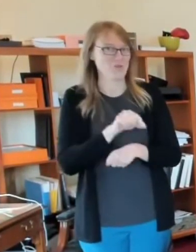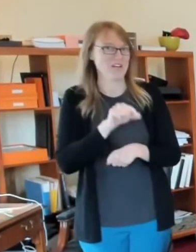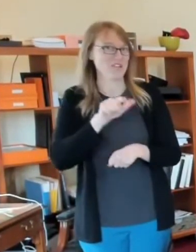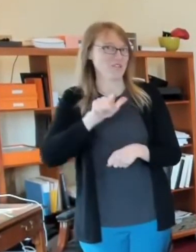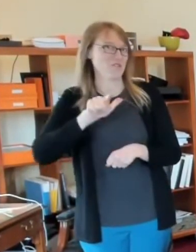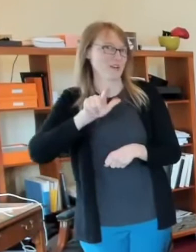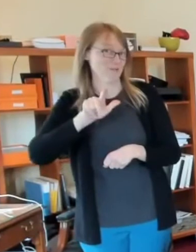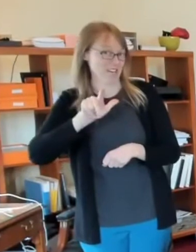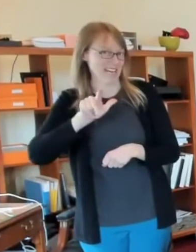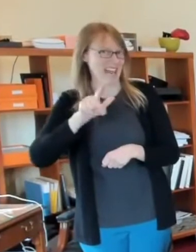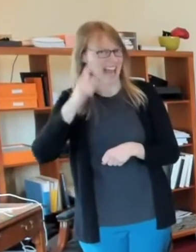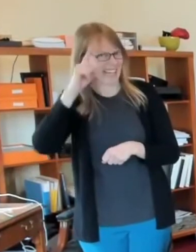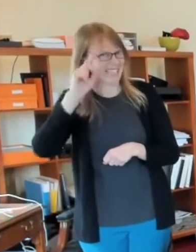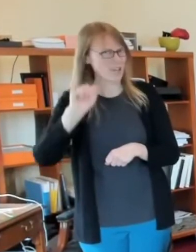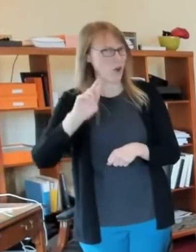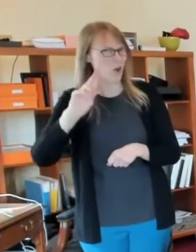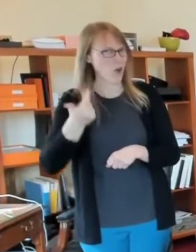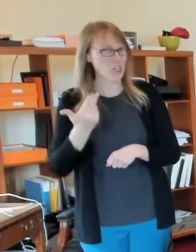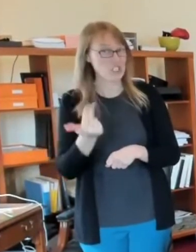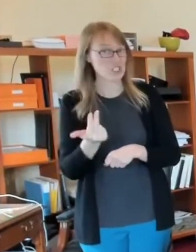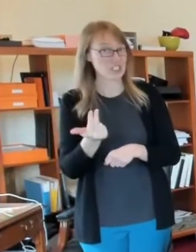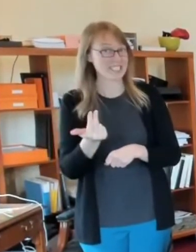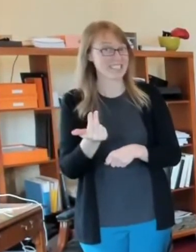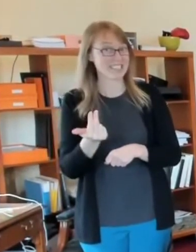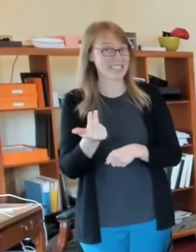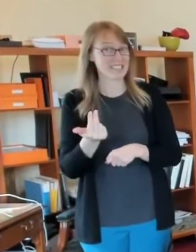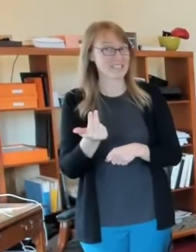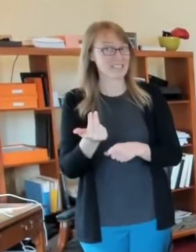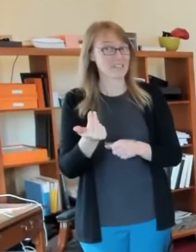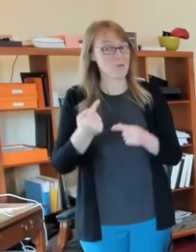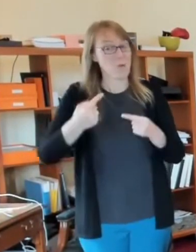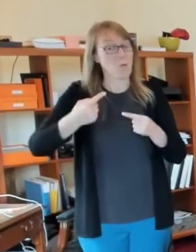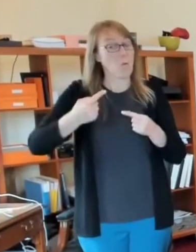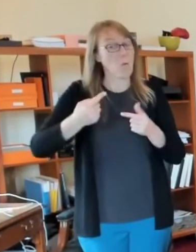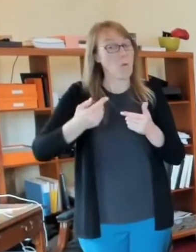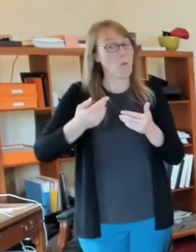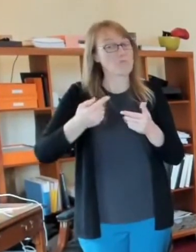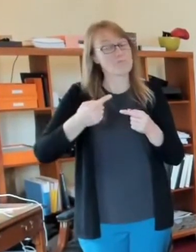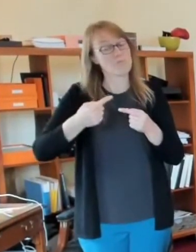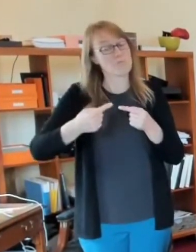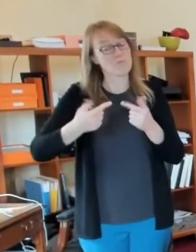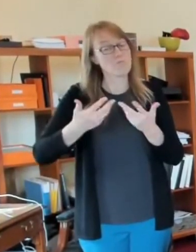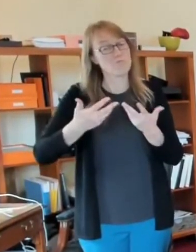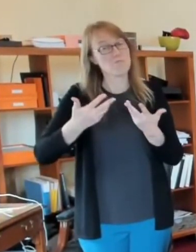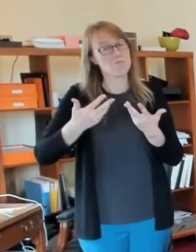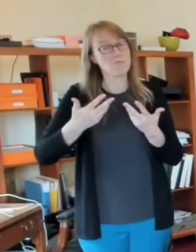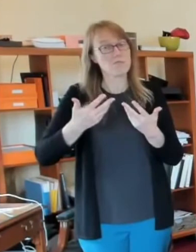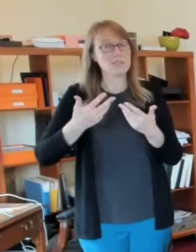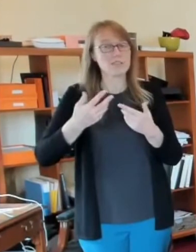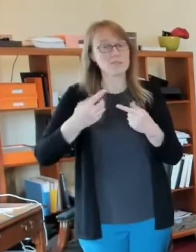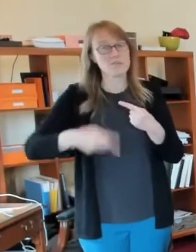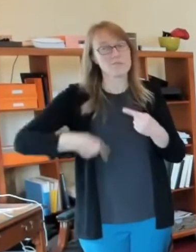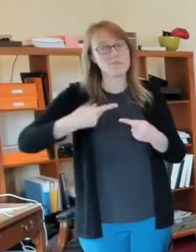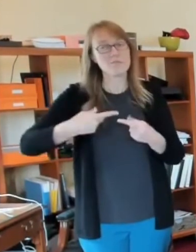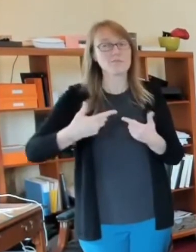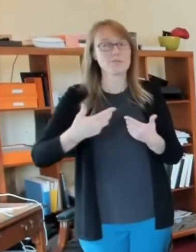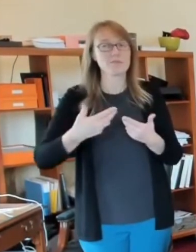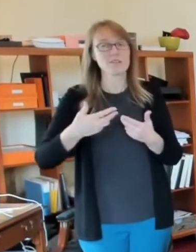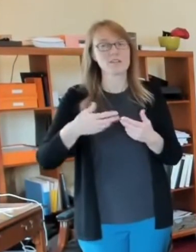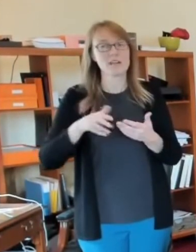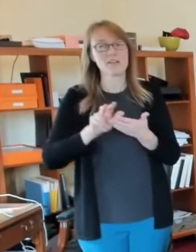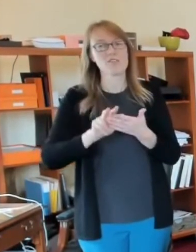believe it's on August the 13th, so not quite a month away, really more like 3 weeks